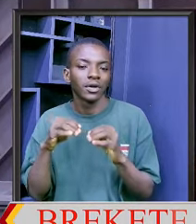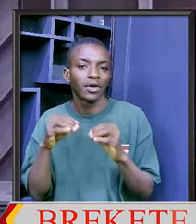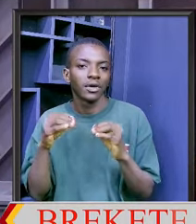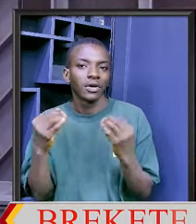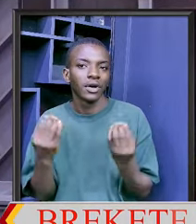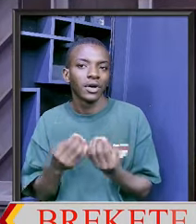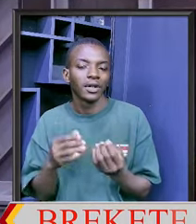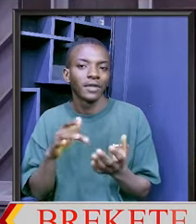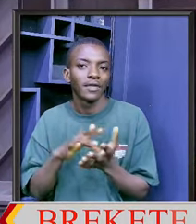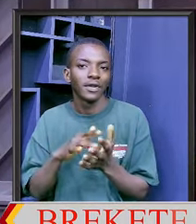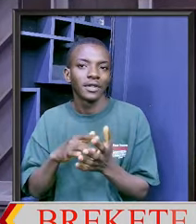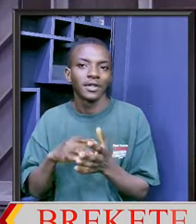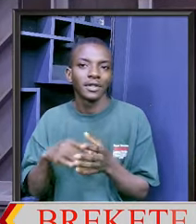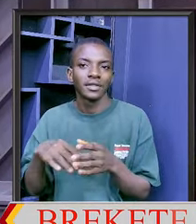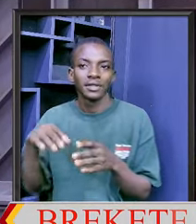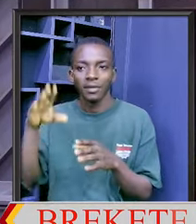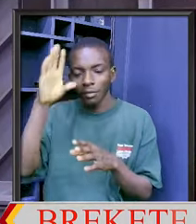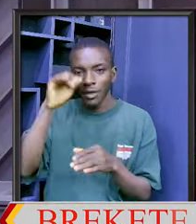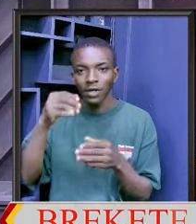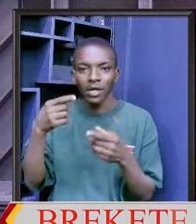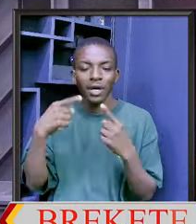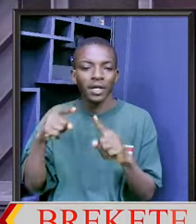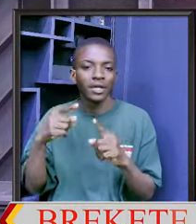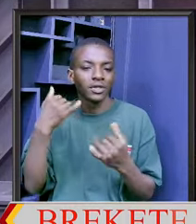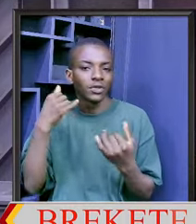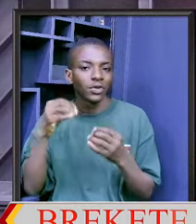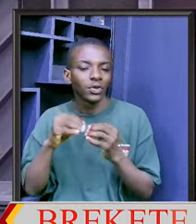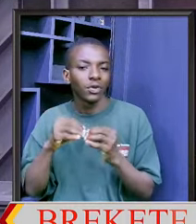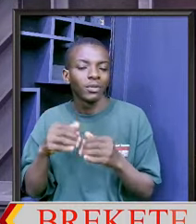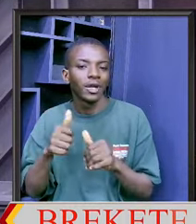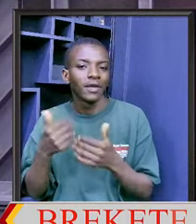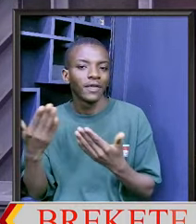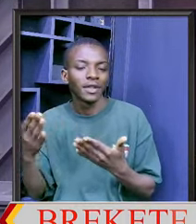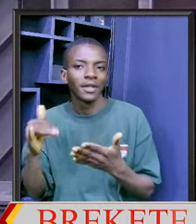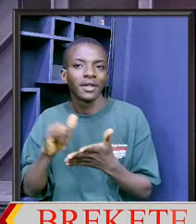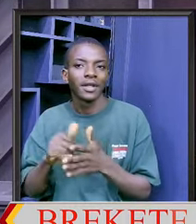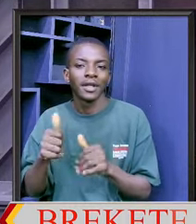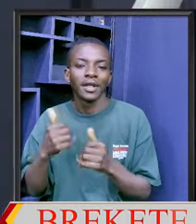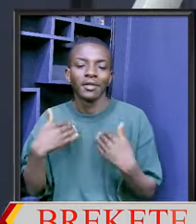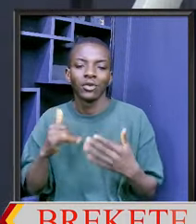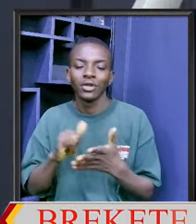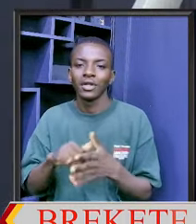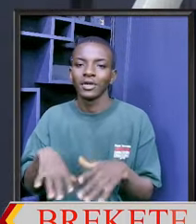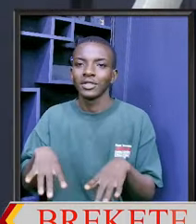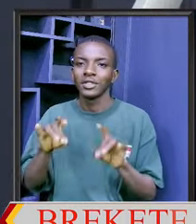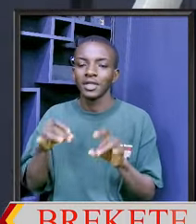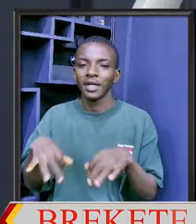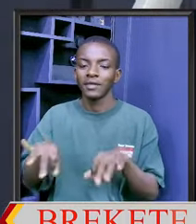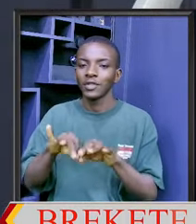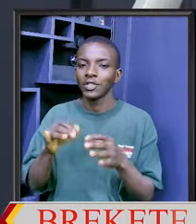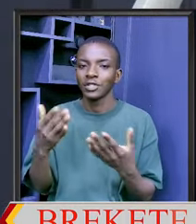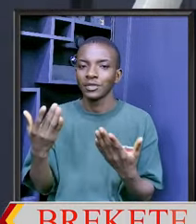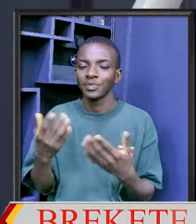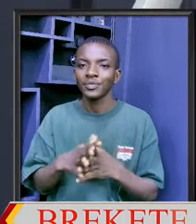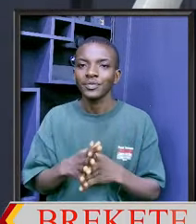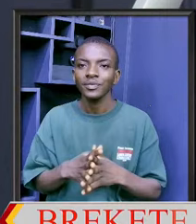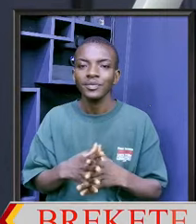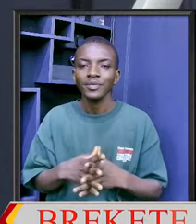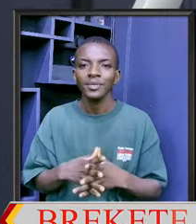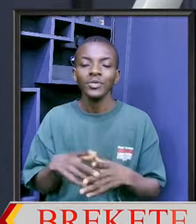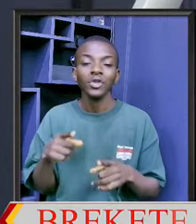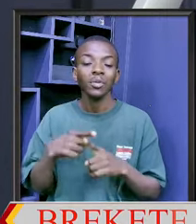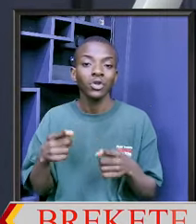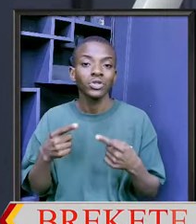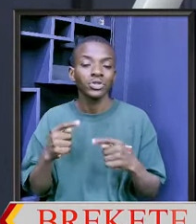organic fertilizer man go announce his phone number and everything so that anybody who won't take advantage go take advantage.